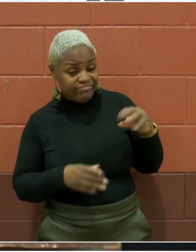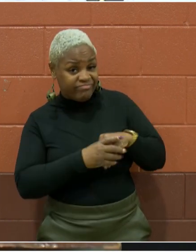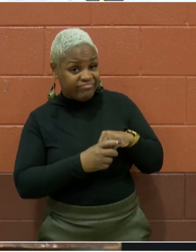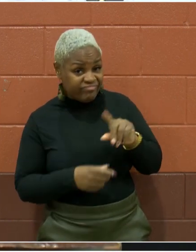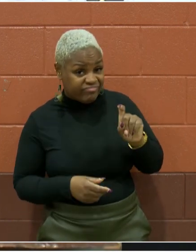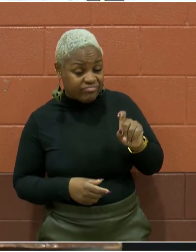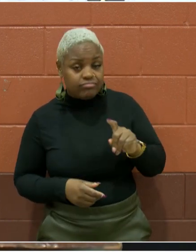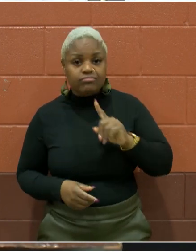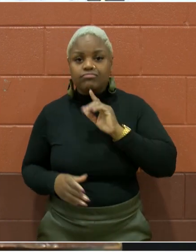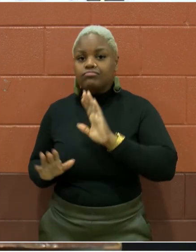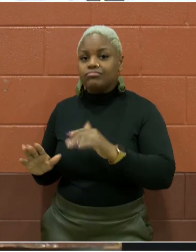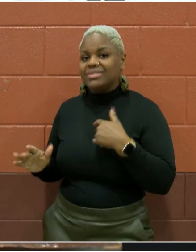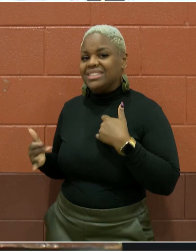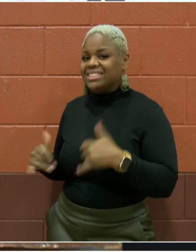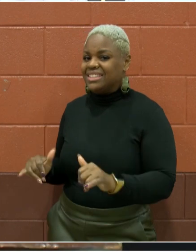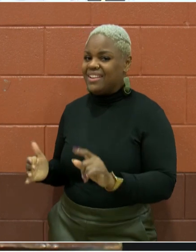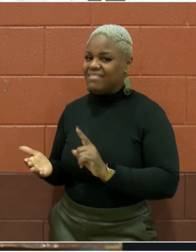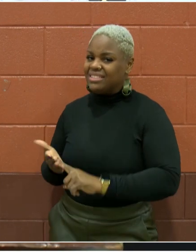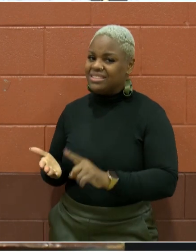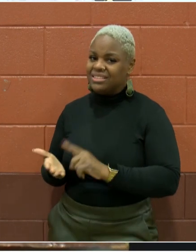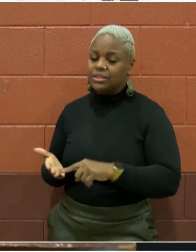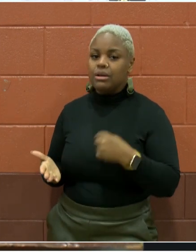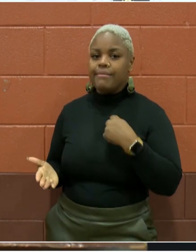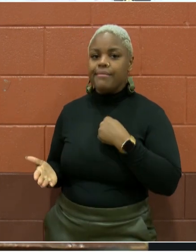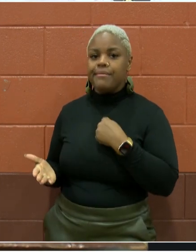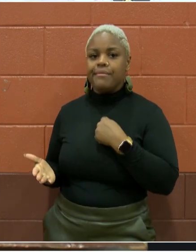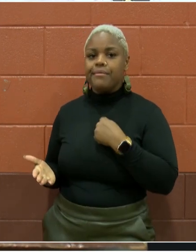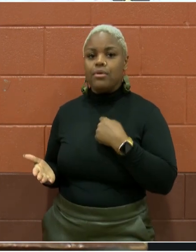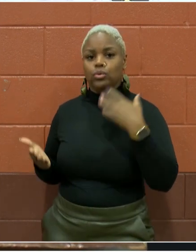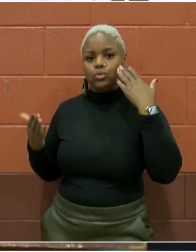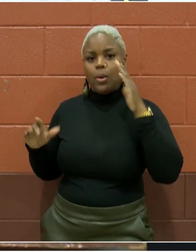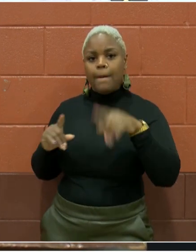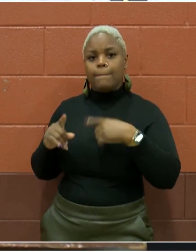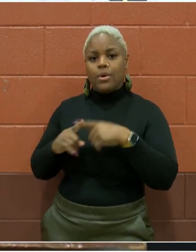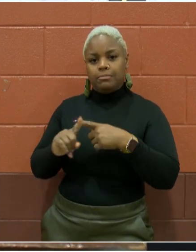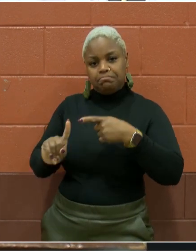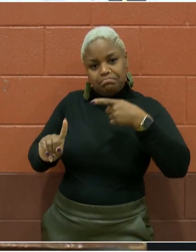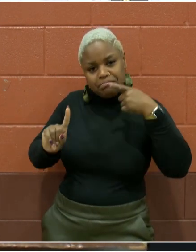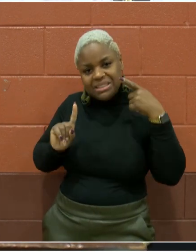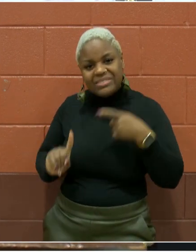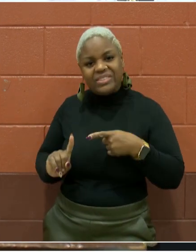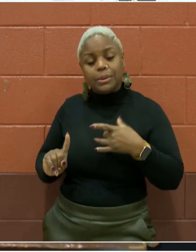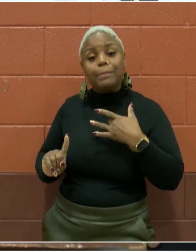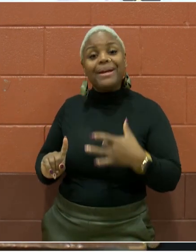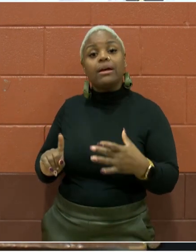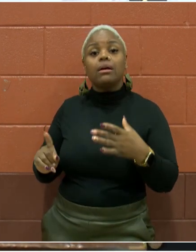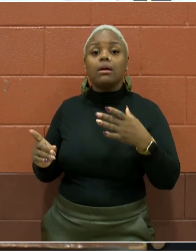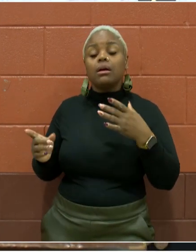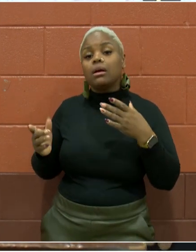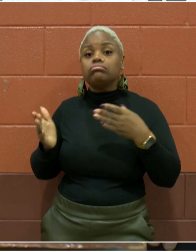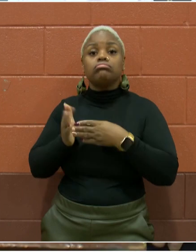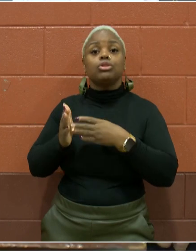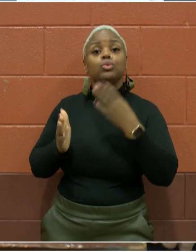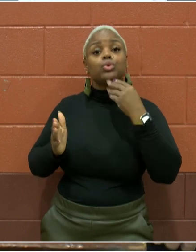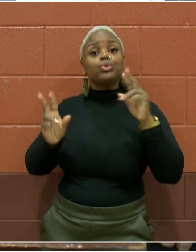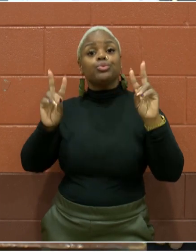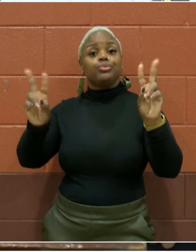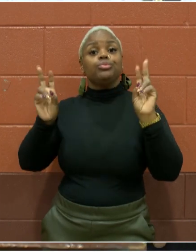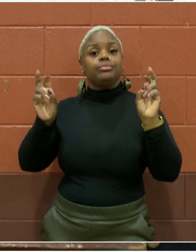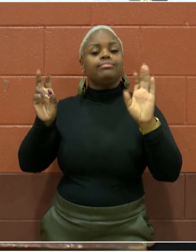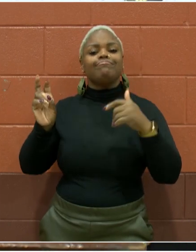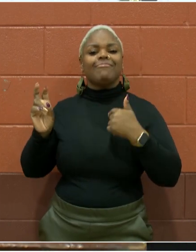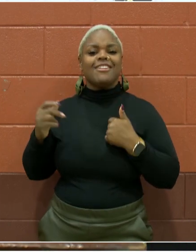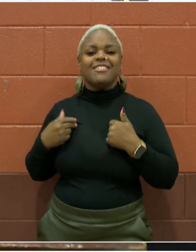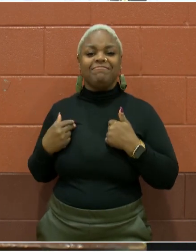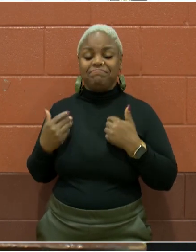under investigation, and I am not aware of the specific anti-Semitic phrase that was used. It's still under investigation. As you